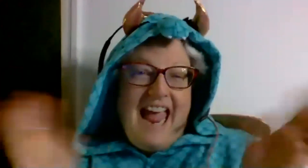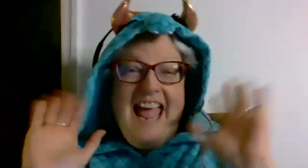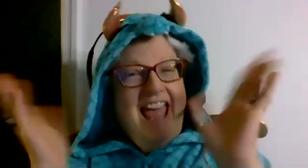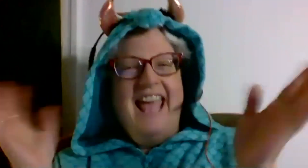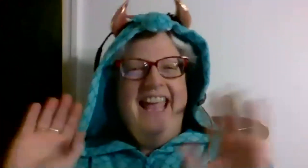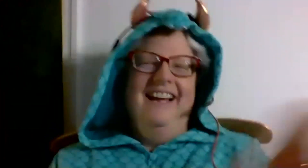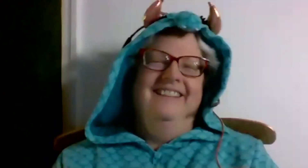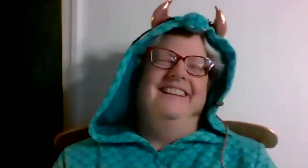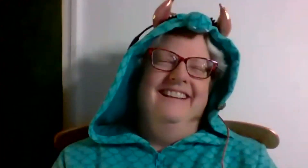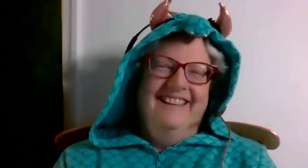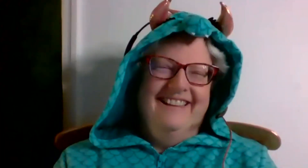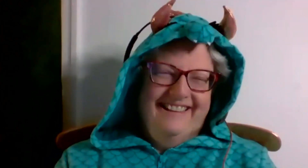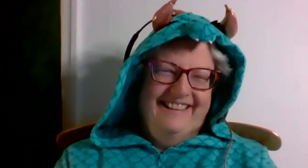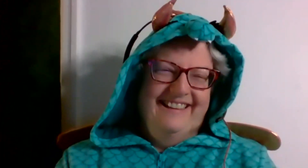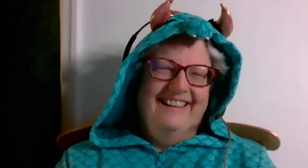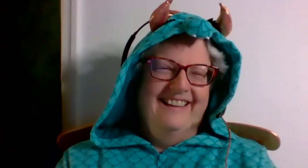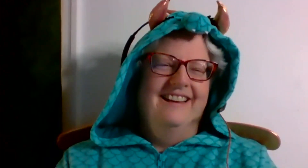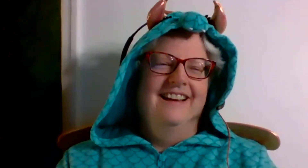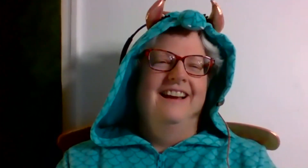So yay!